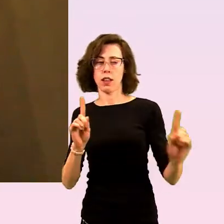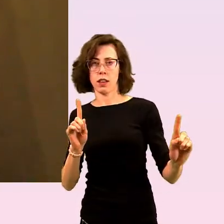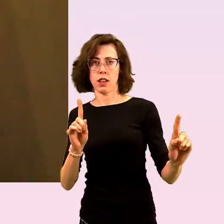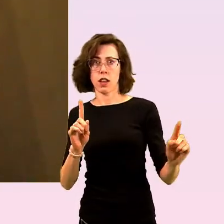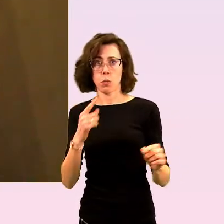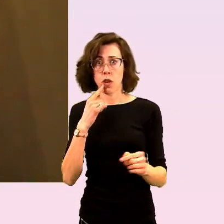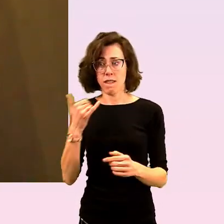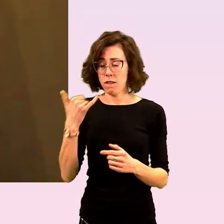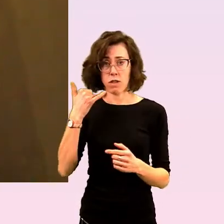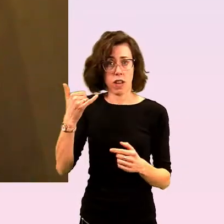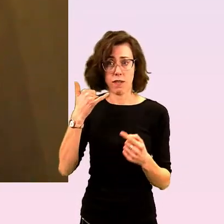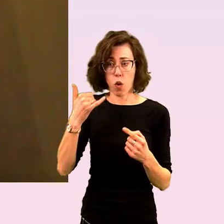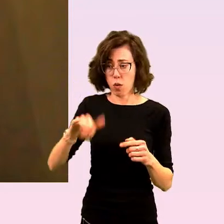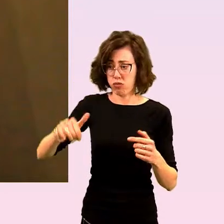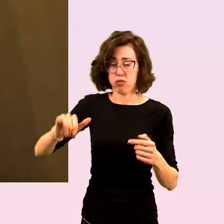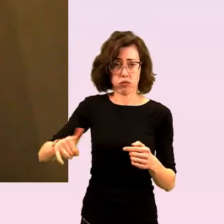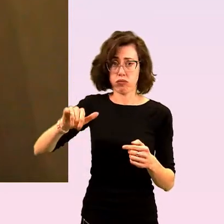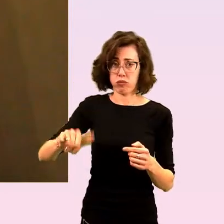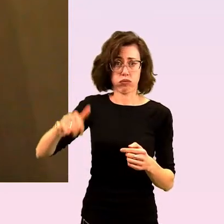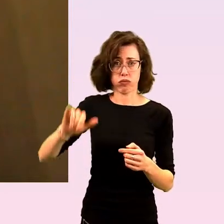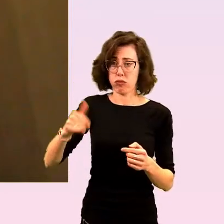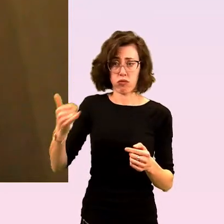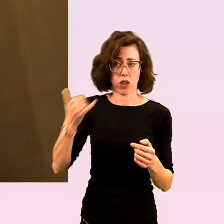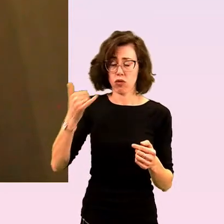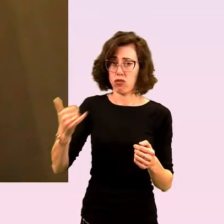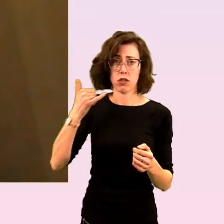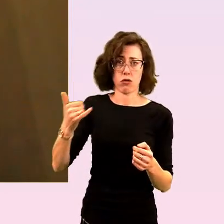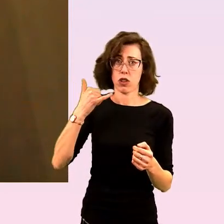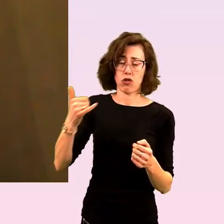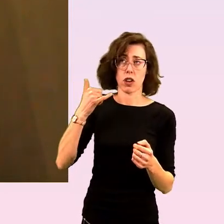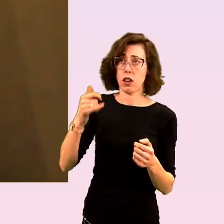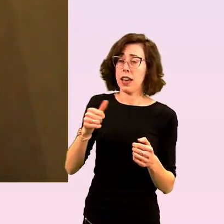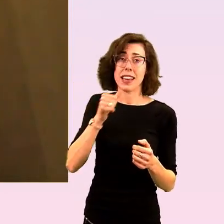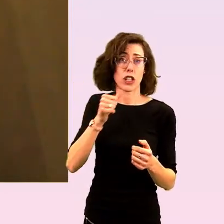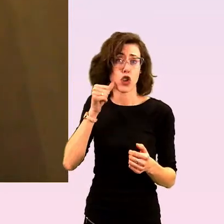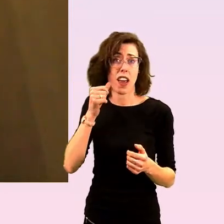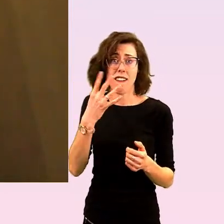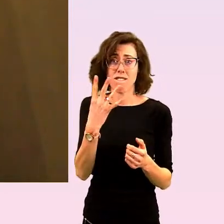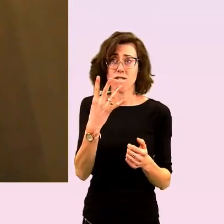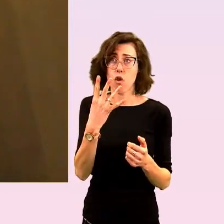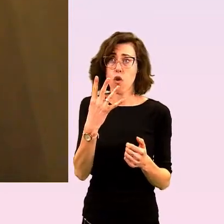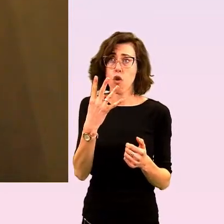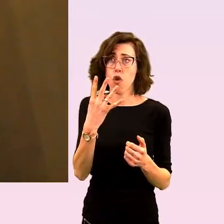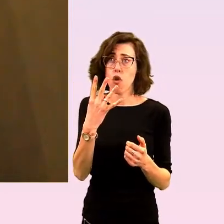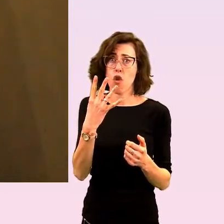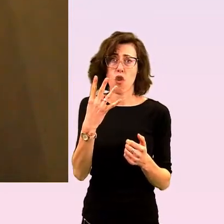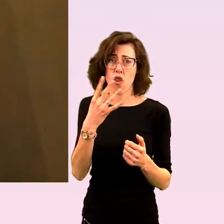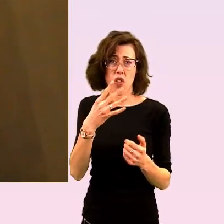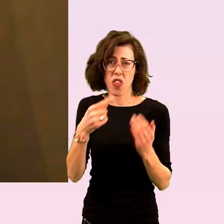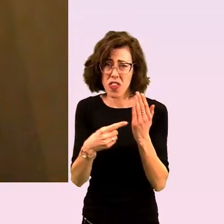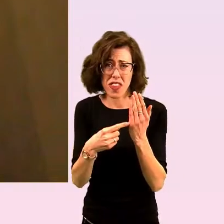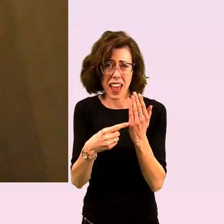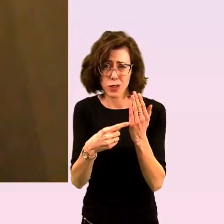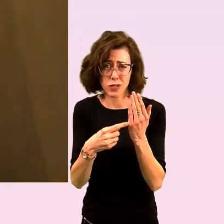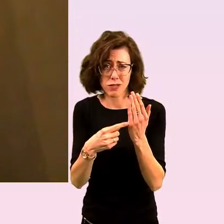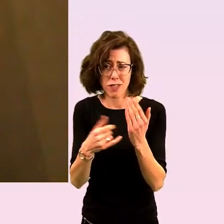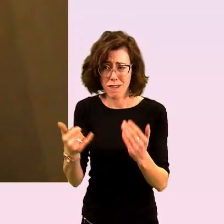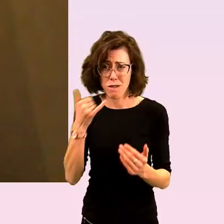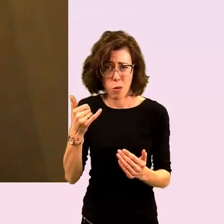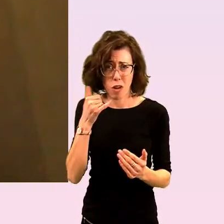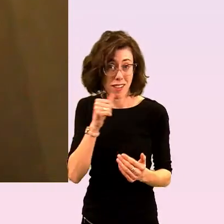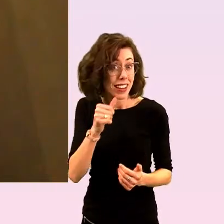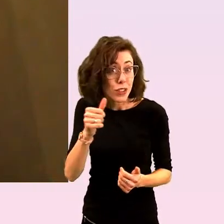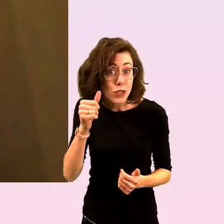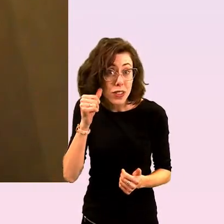phone calls yesterday, there was over, I think it was about 4,500 phone calls yesterday. Now, that's way in excess. So